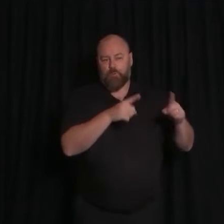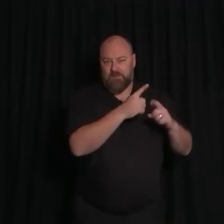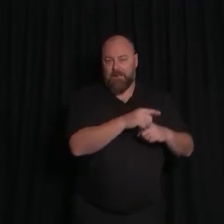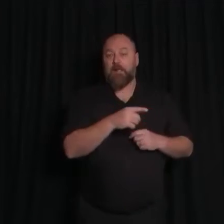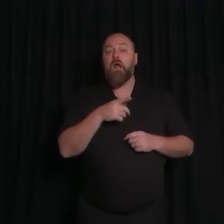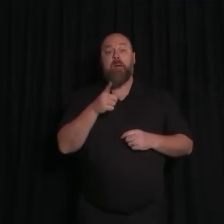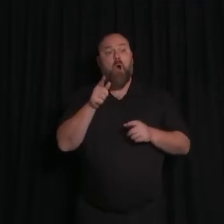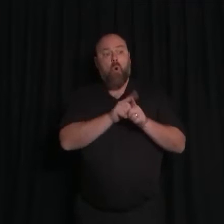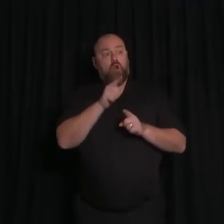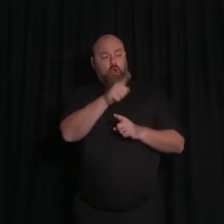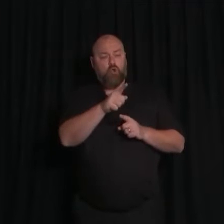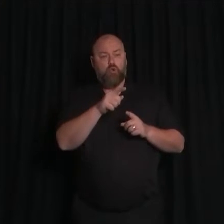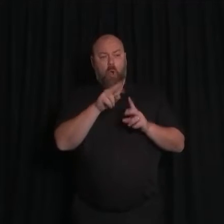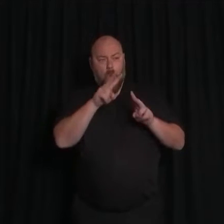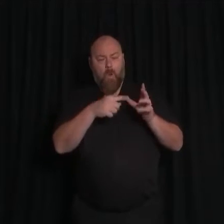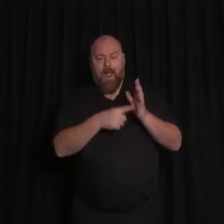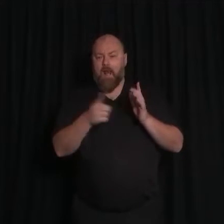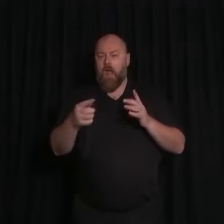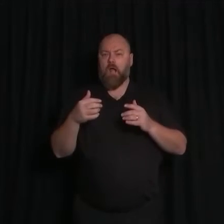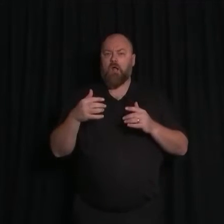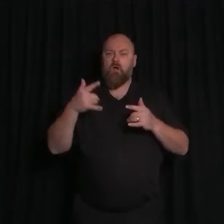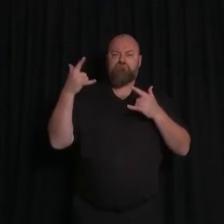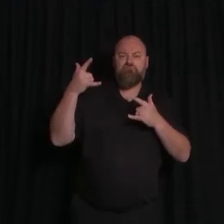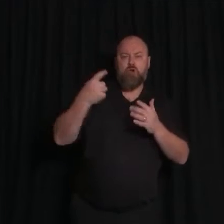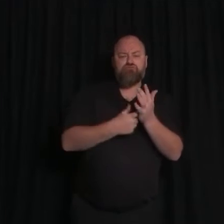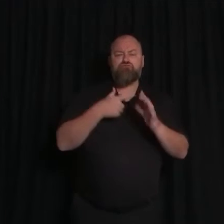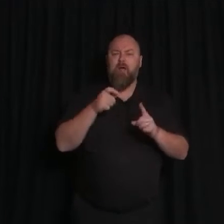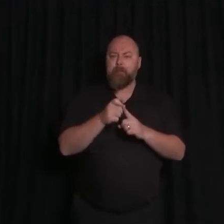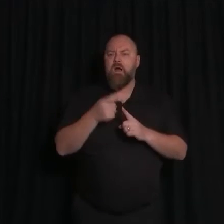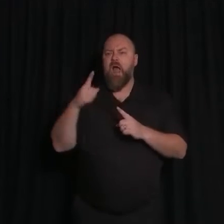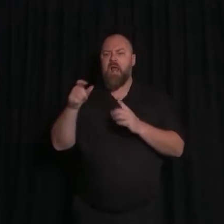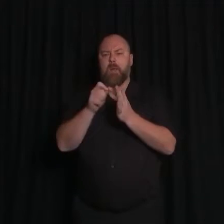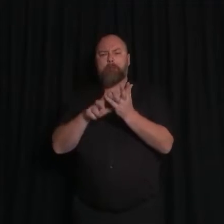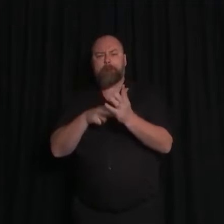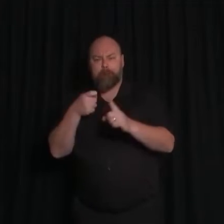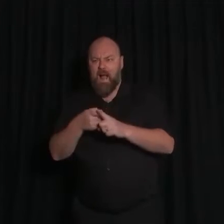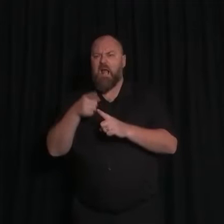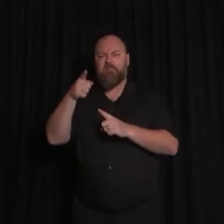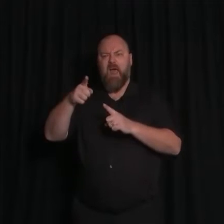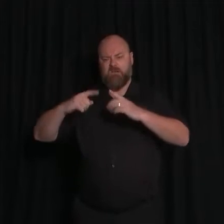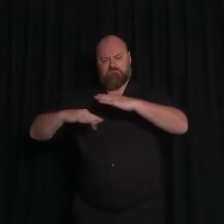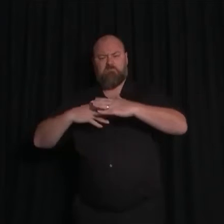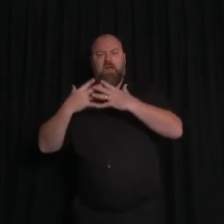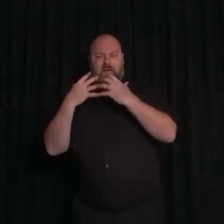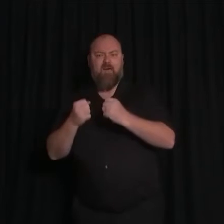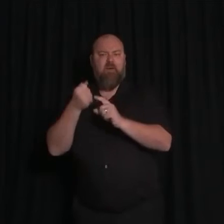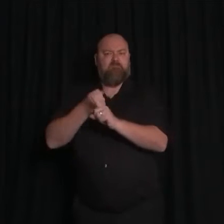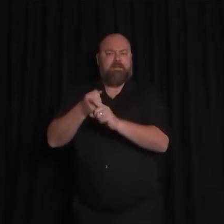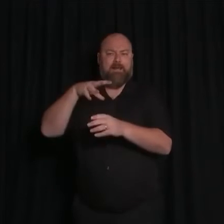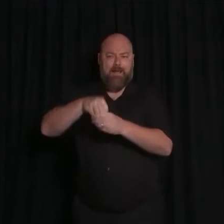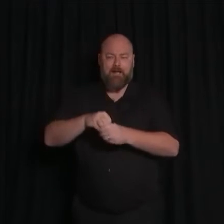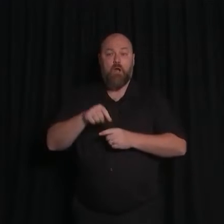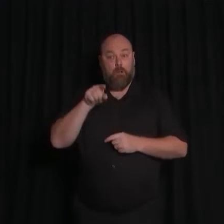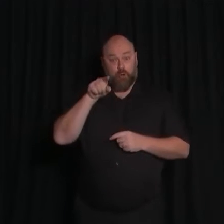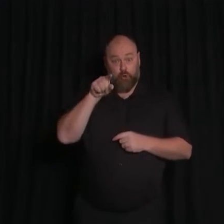political history, but also the punk, the DIY nature of the electronic music. It's, I mean, you seem to be combining two